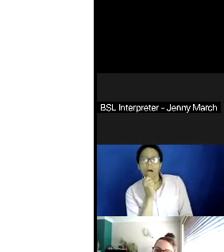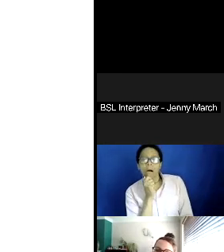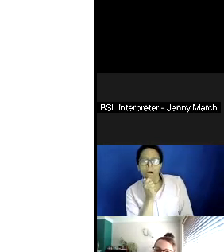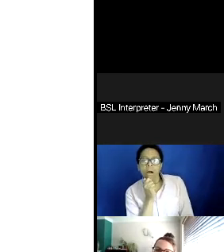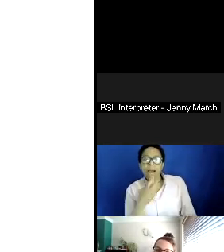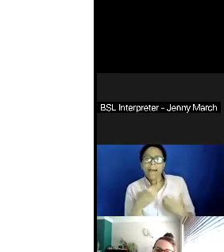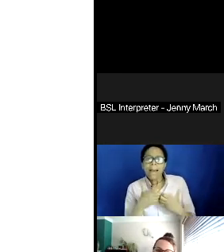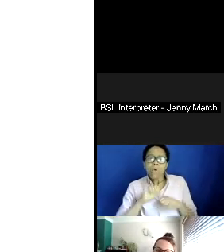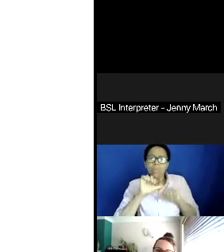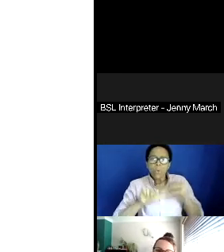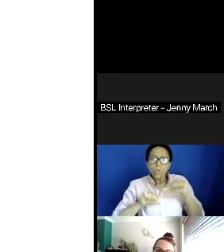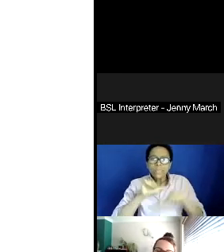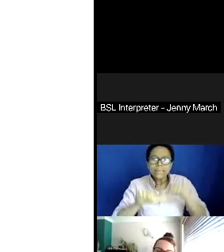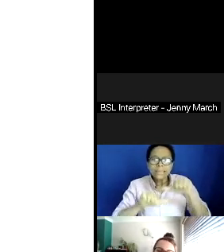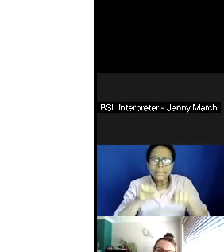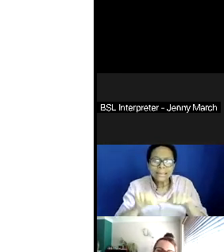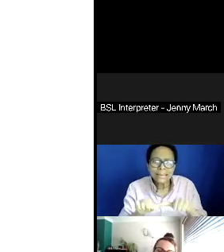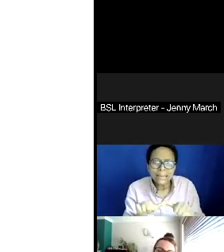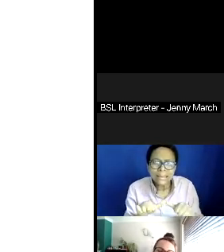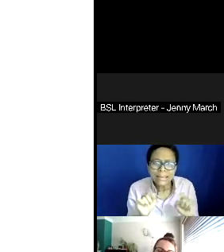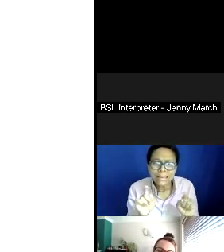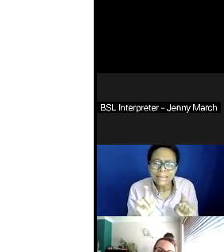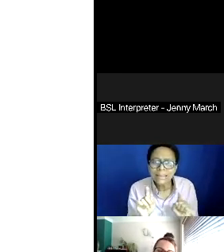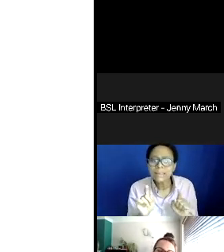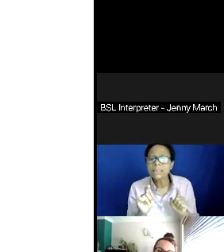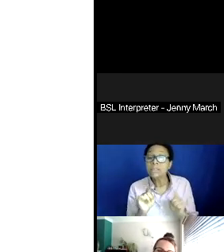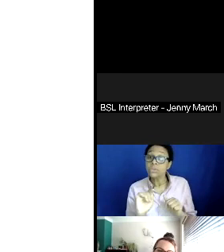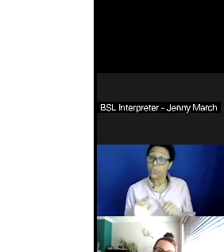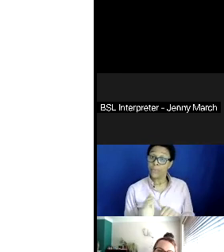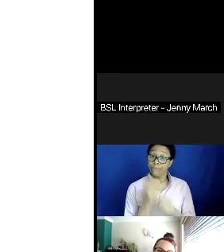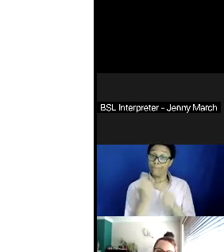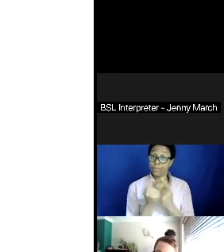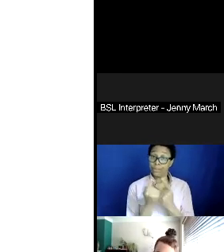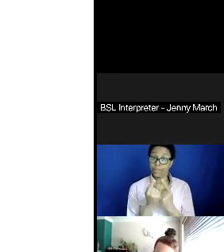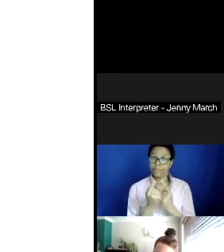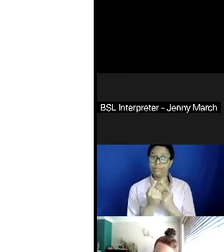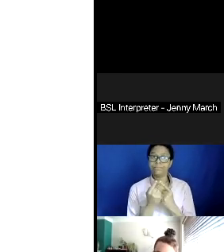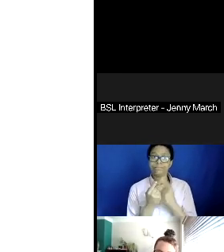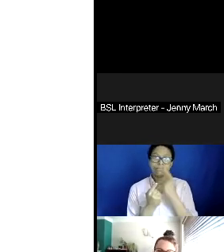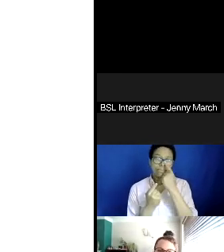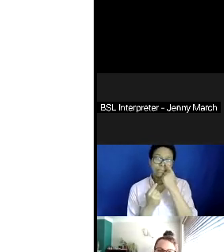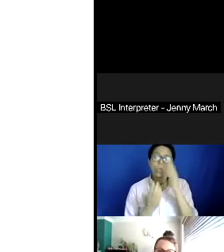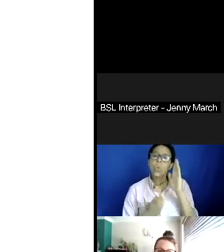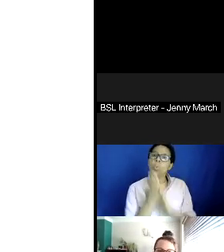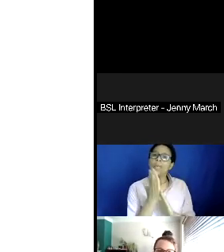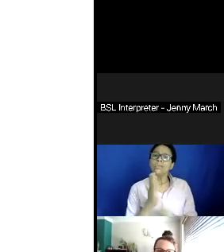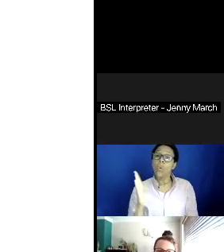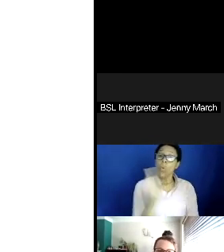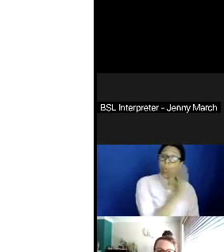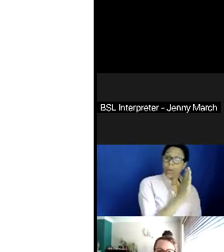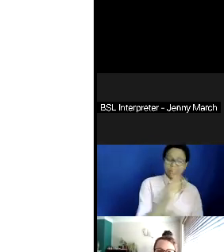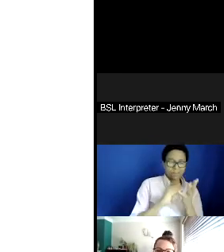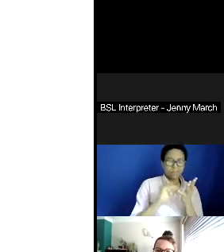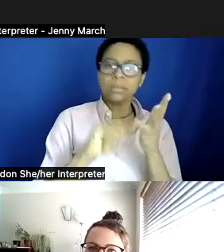process of it worked. So the first week that we had, we were at the West Sussex Records office. So the